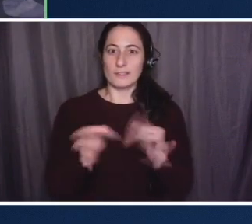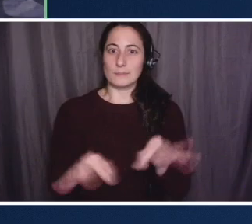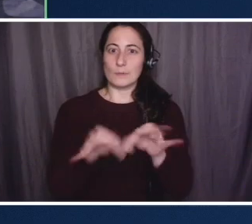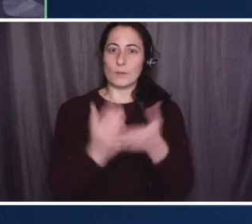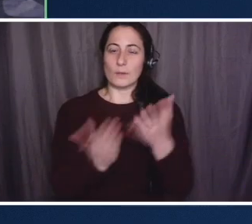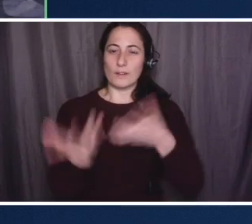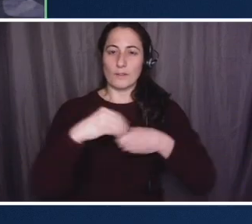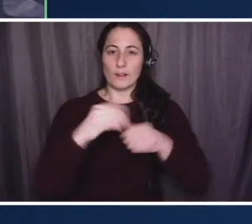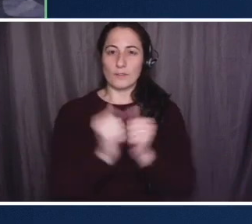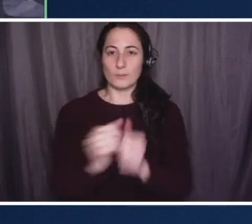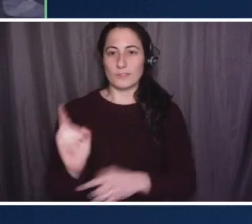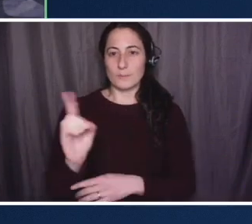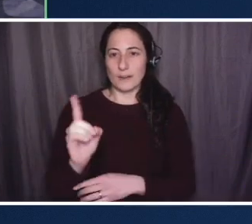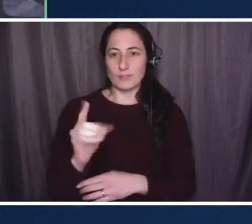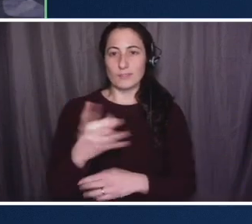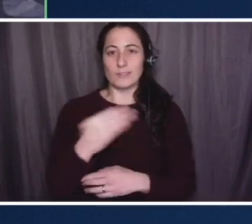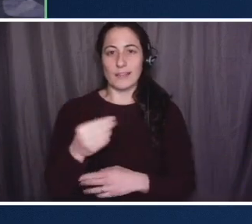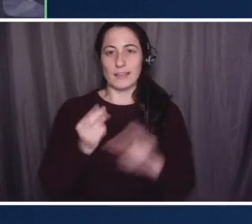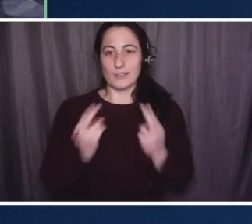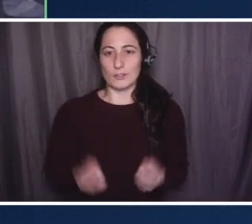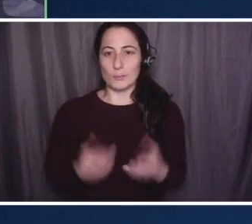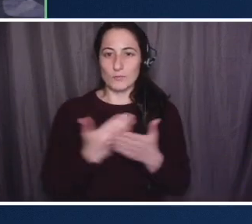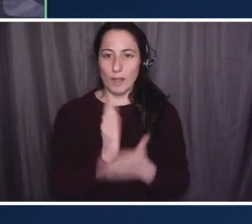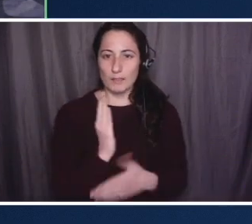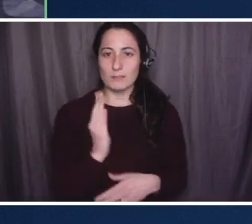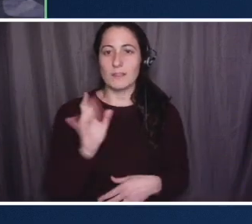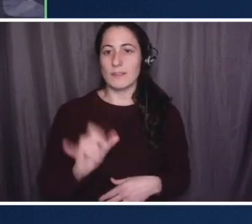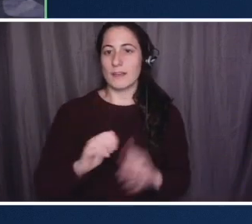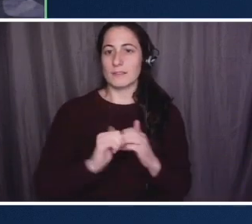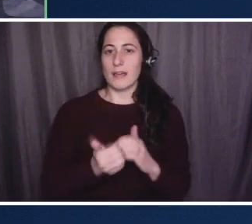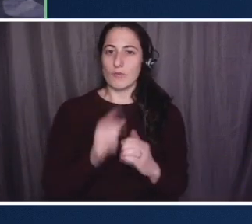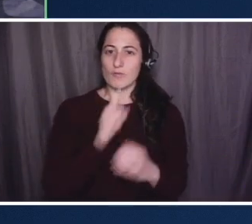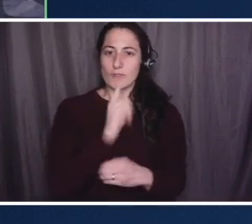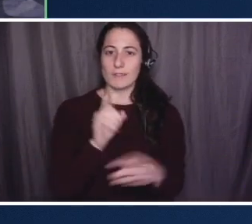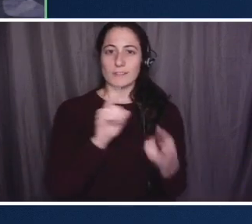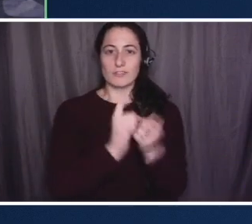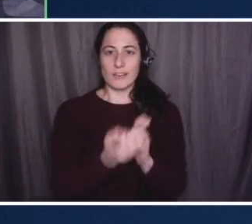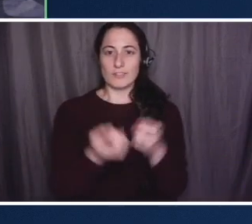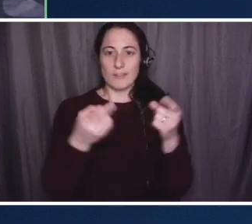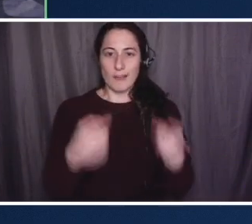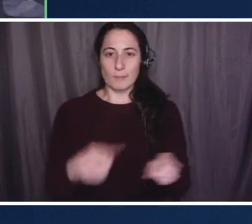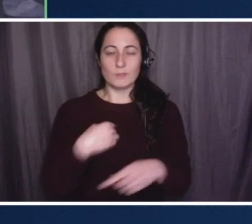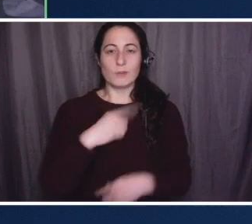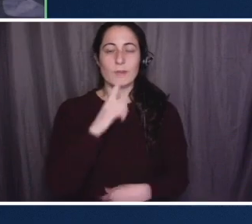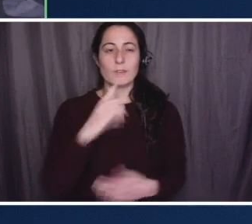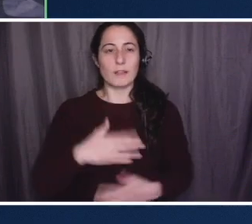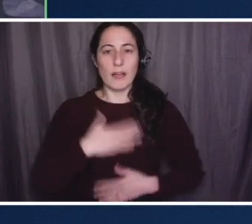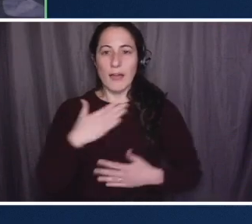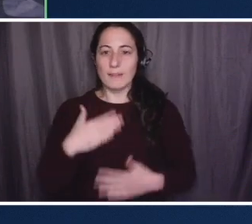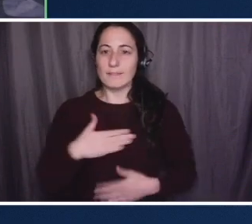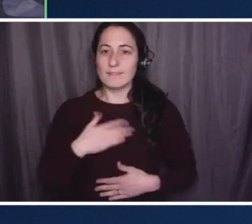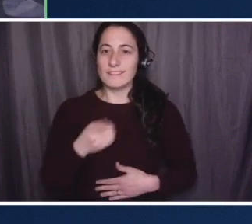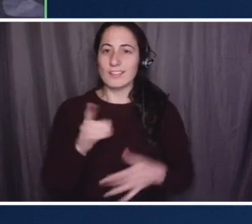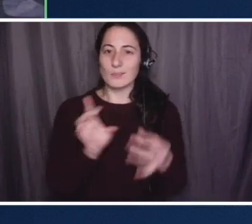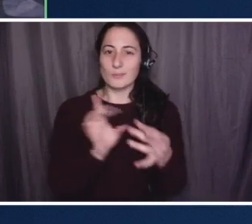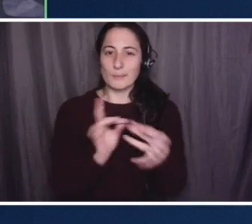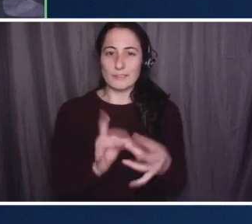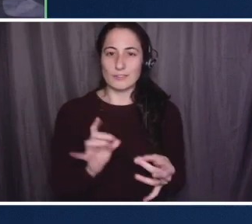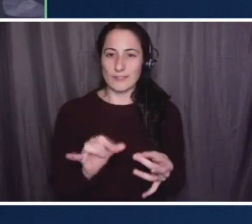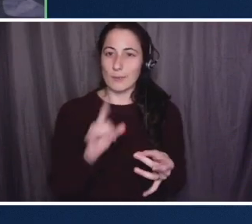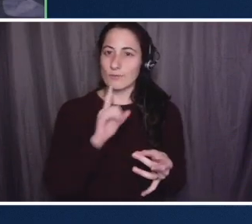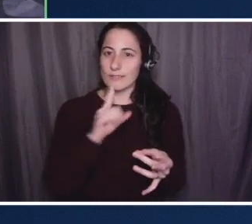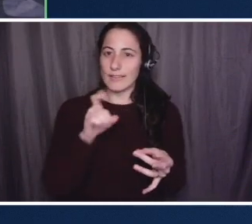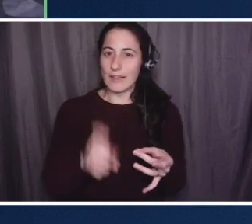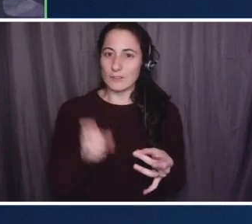and governance issues, because that's how real change happens. And I'm really glad that you pulled out the need to be attuned to